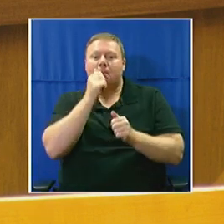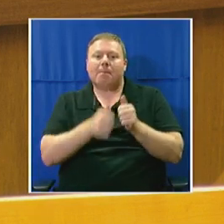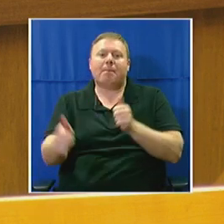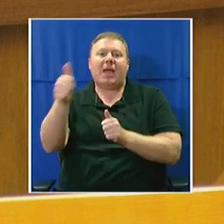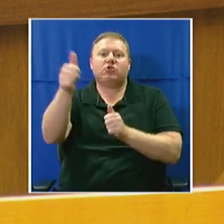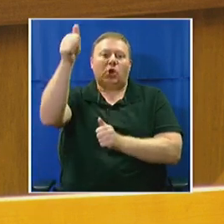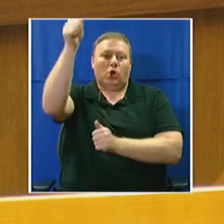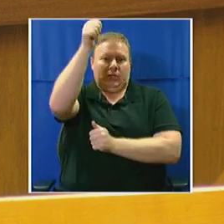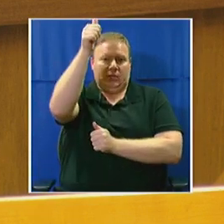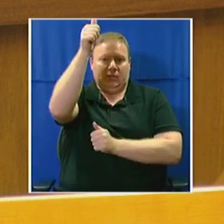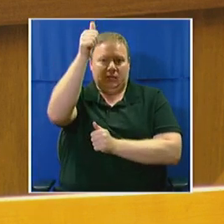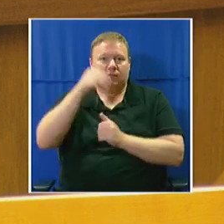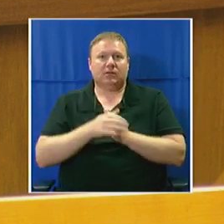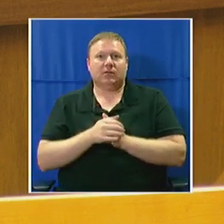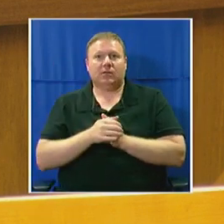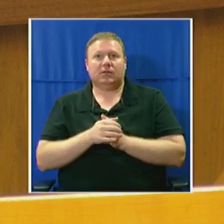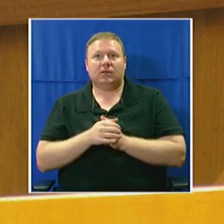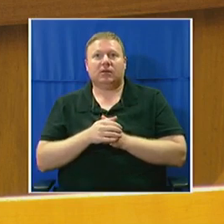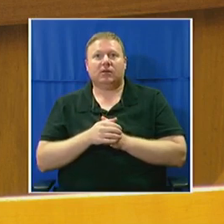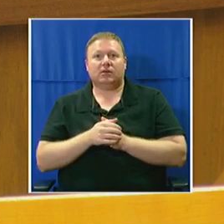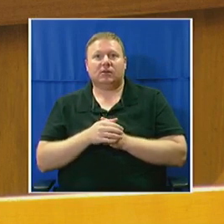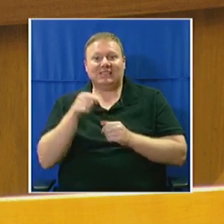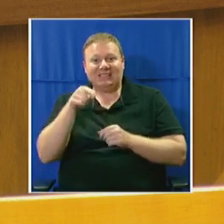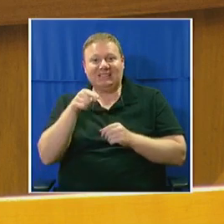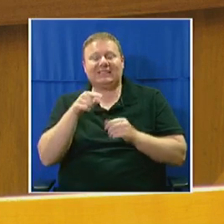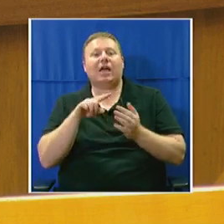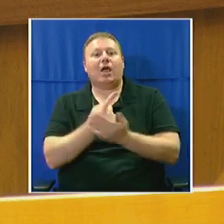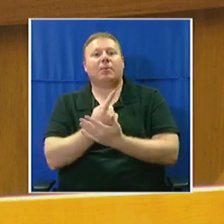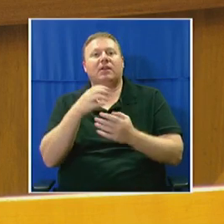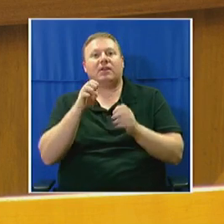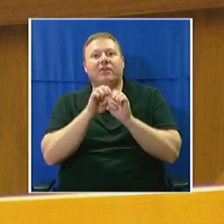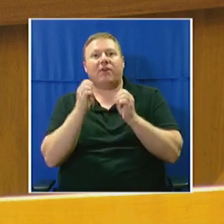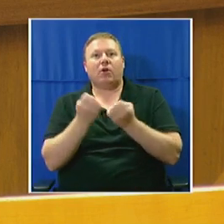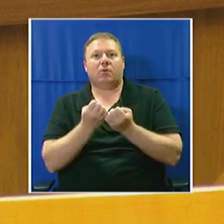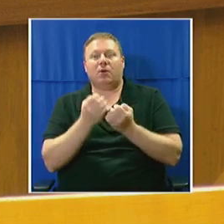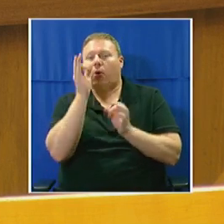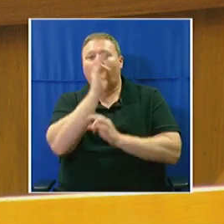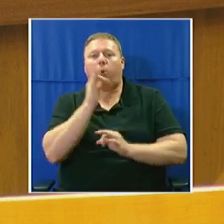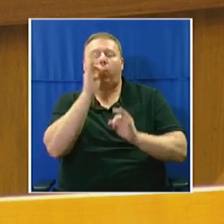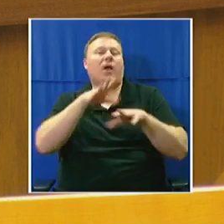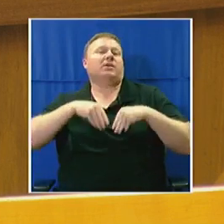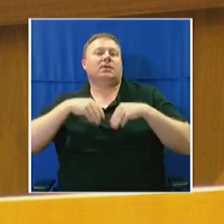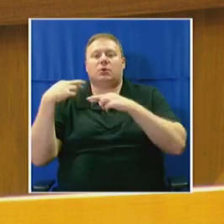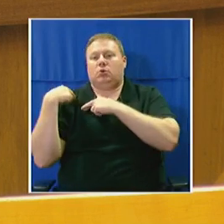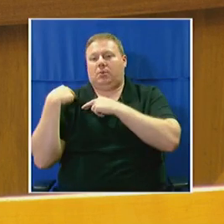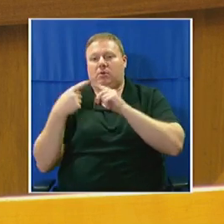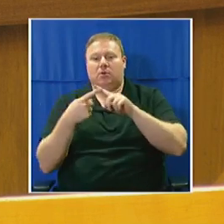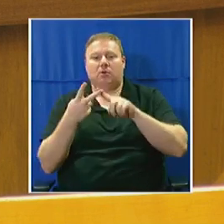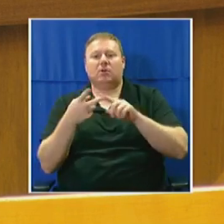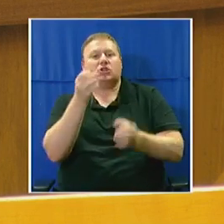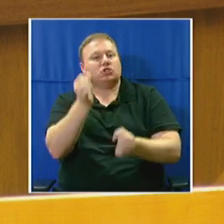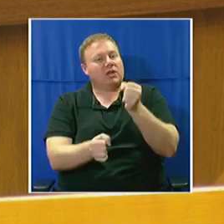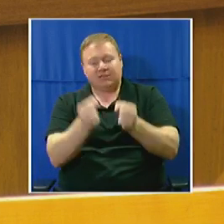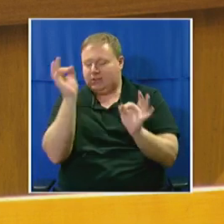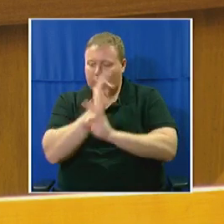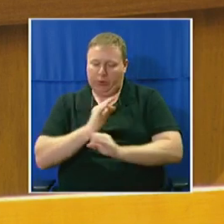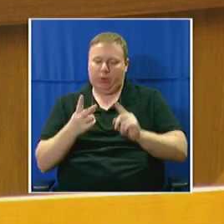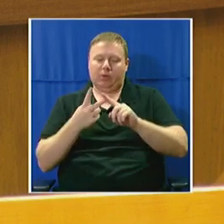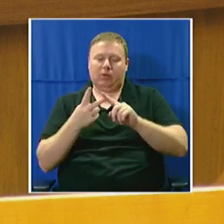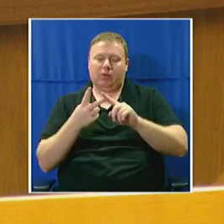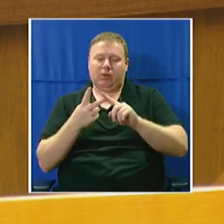establishment that that thrives in an environment of no accountability no justice no